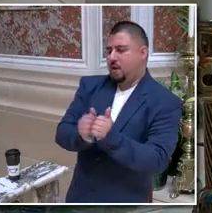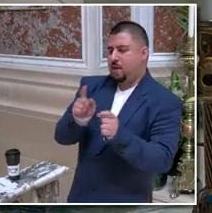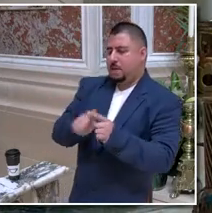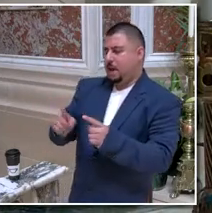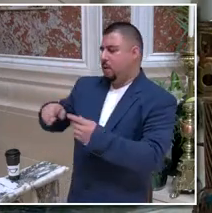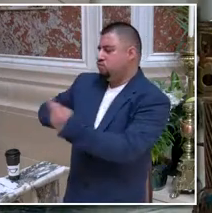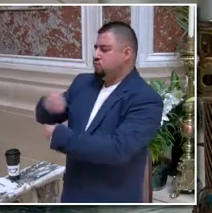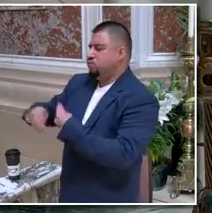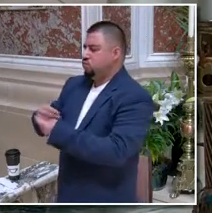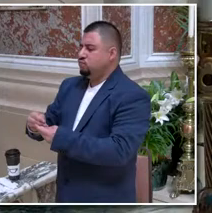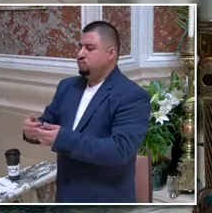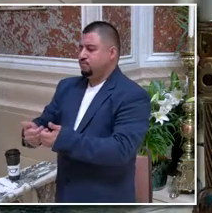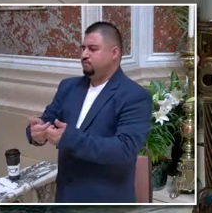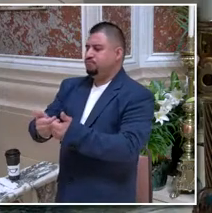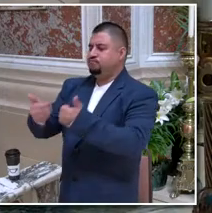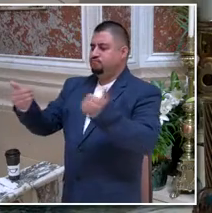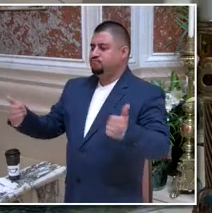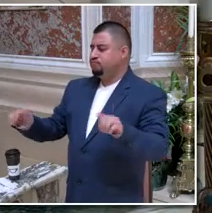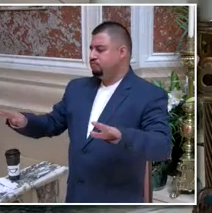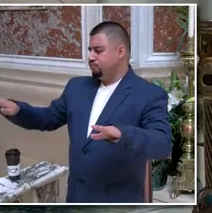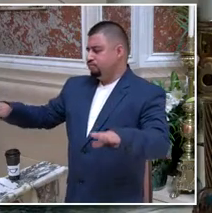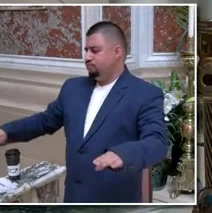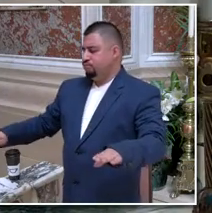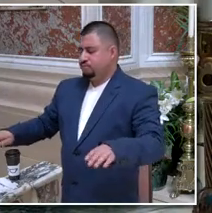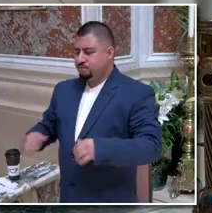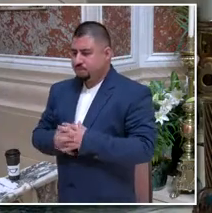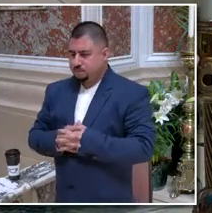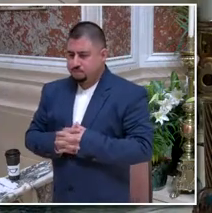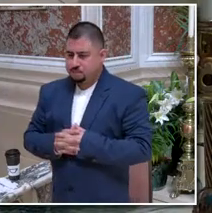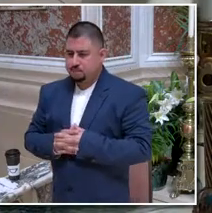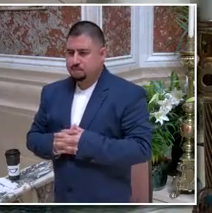rolled up in a separate place.